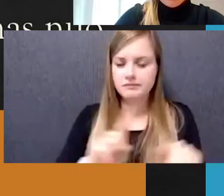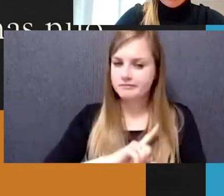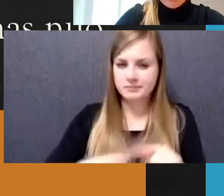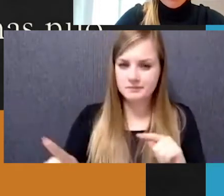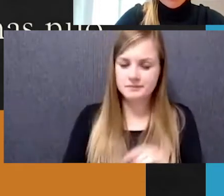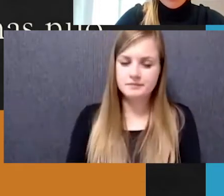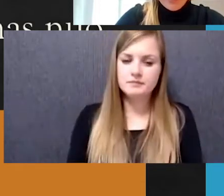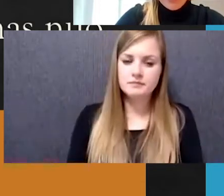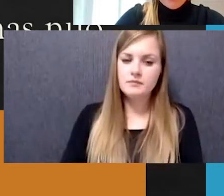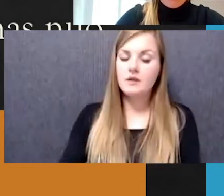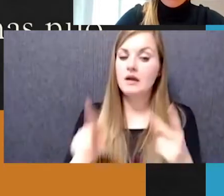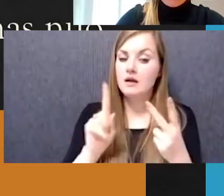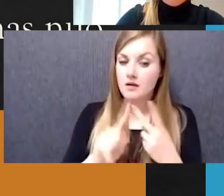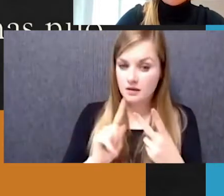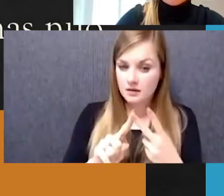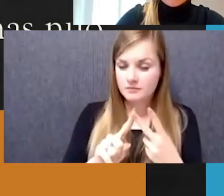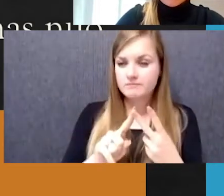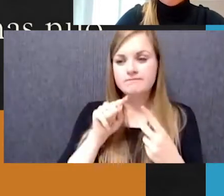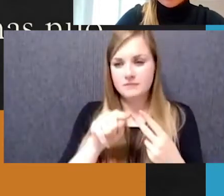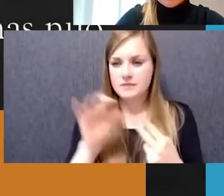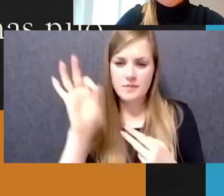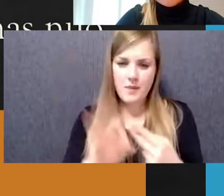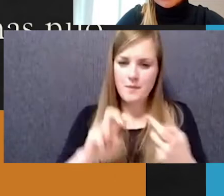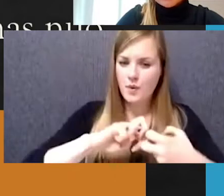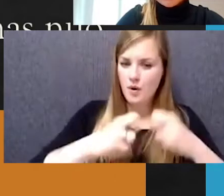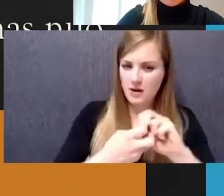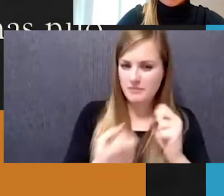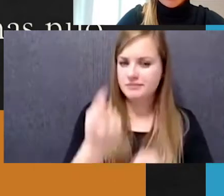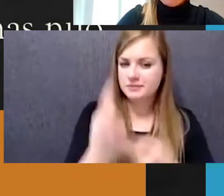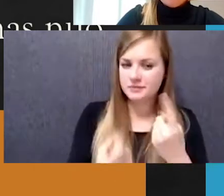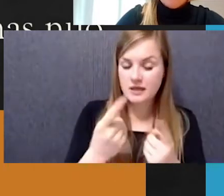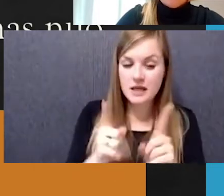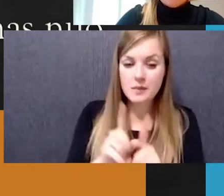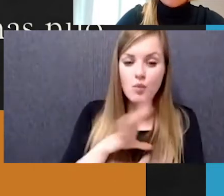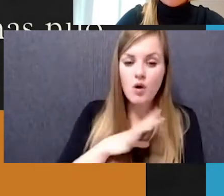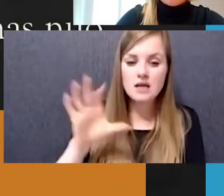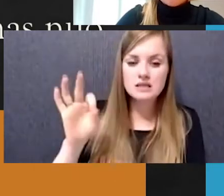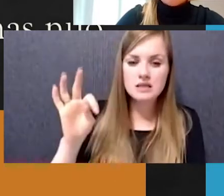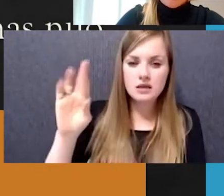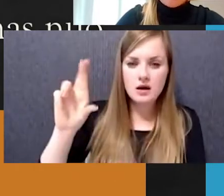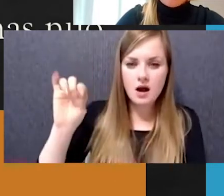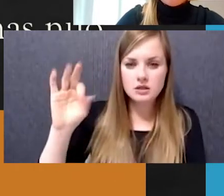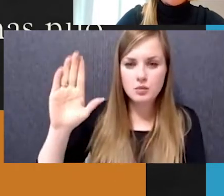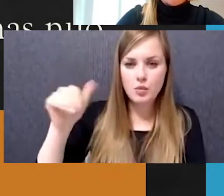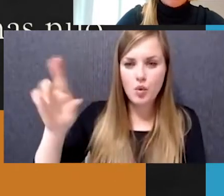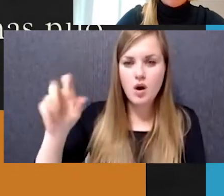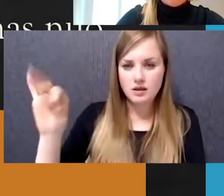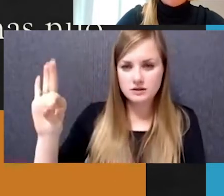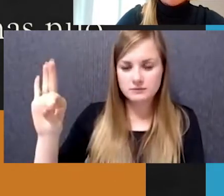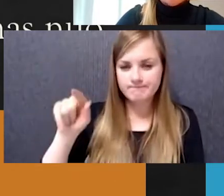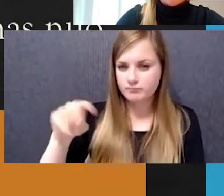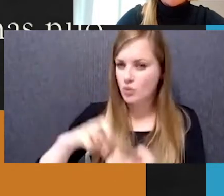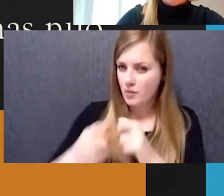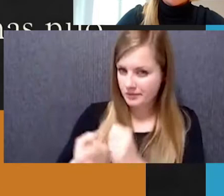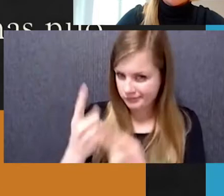The second criterion, which poses most of the problems, is